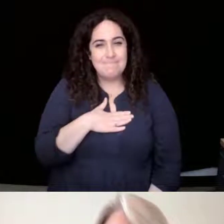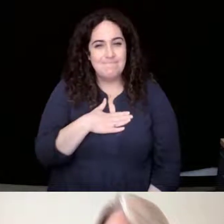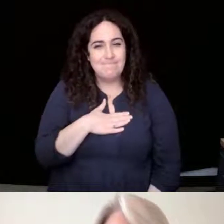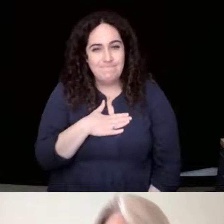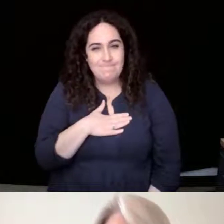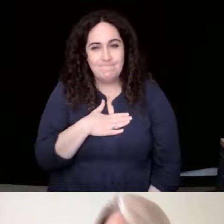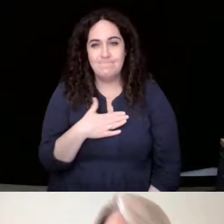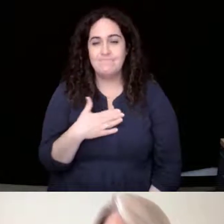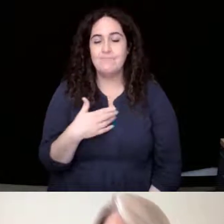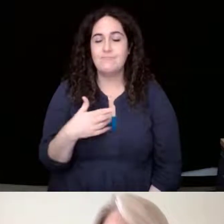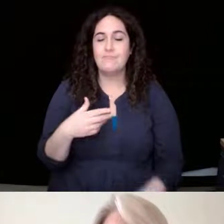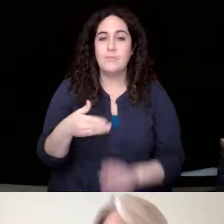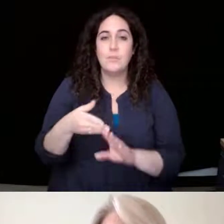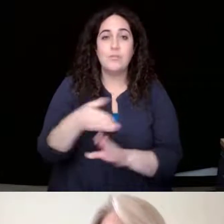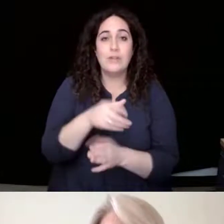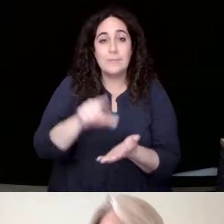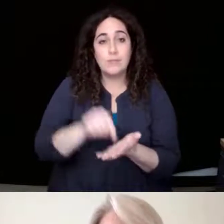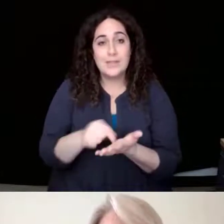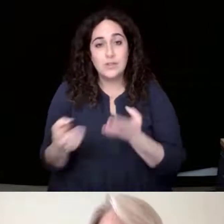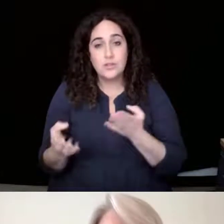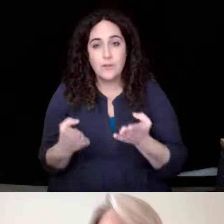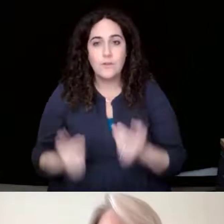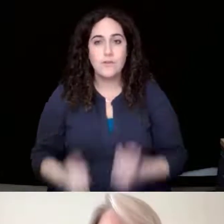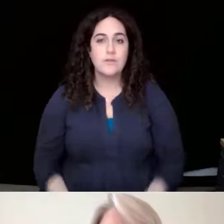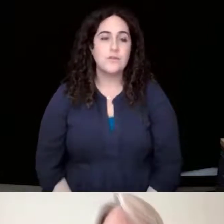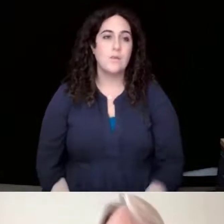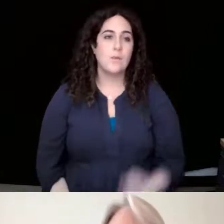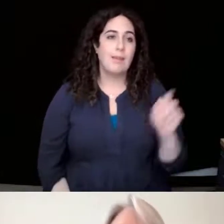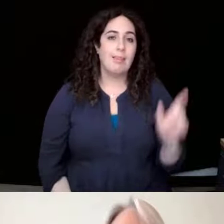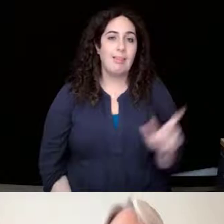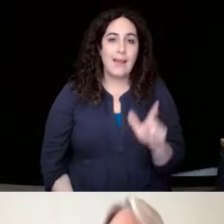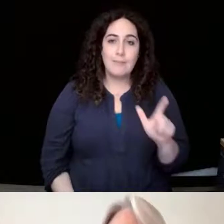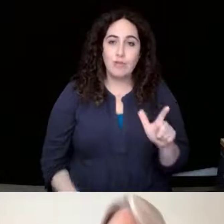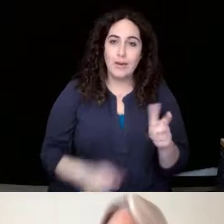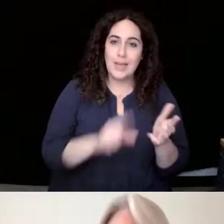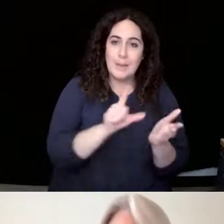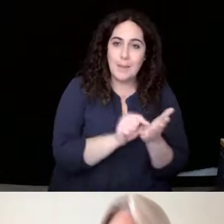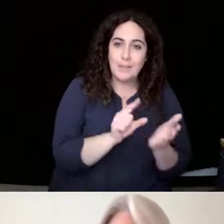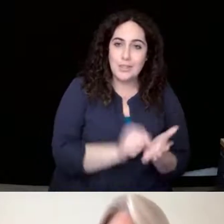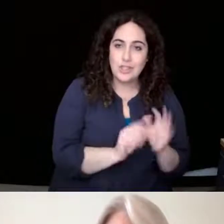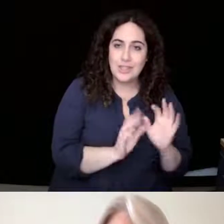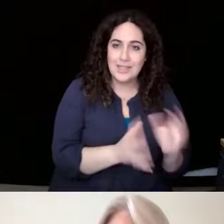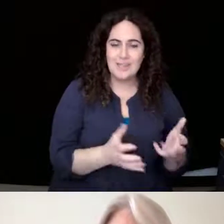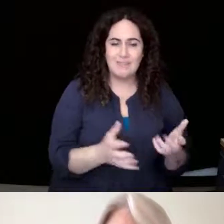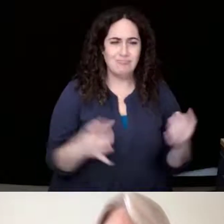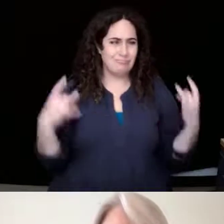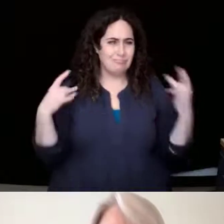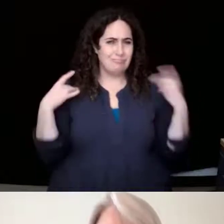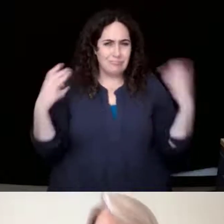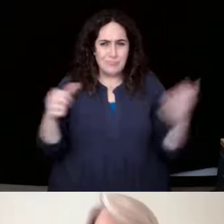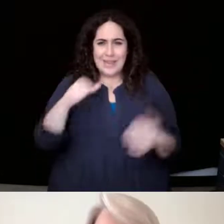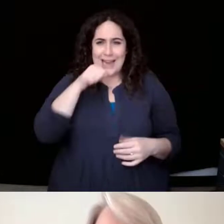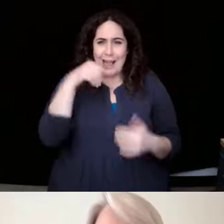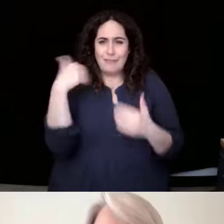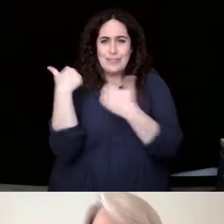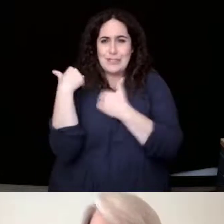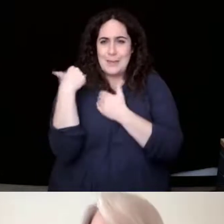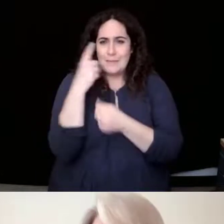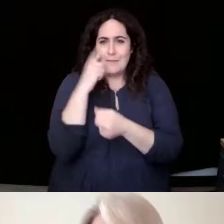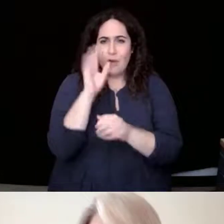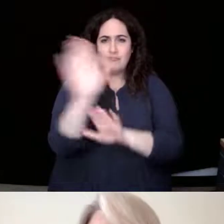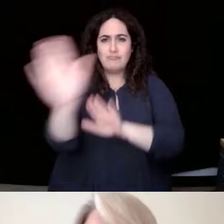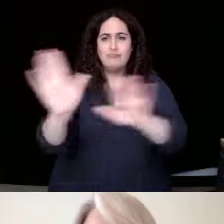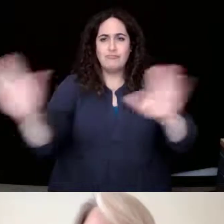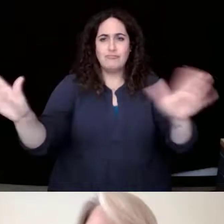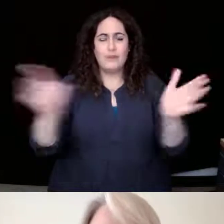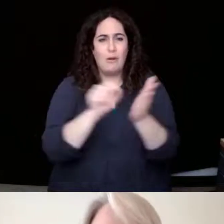even library-based publishing operations sort of saying, well, we're not responsible for what people post. I'm troubled